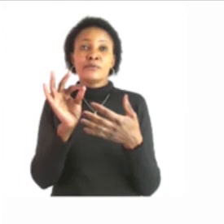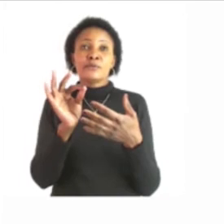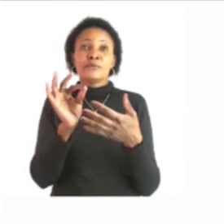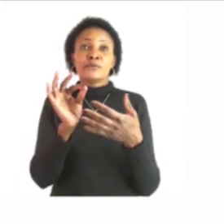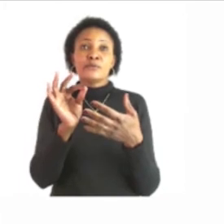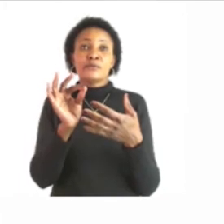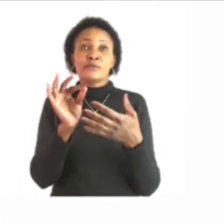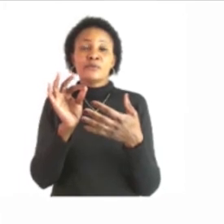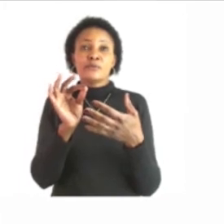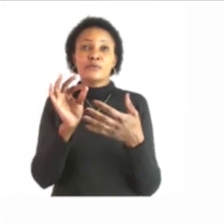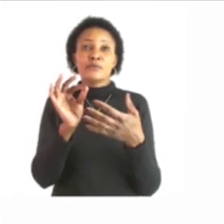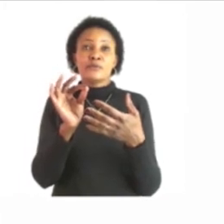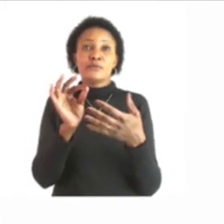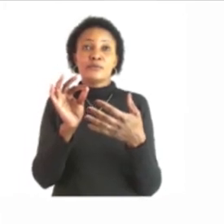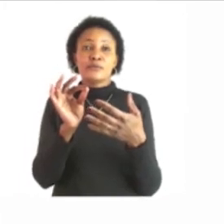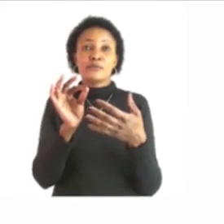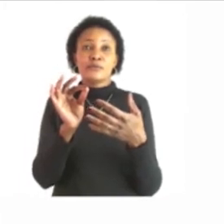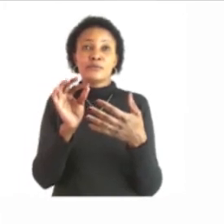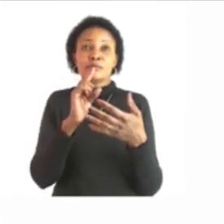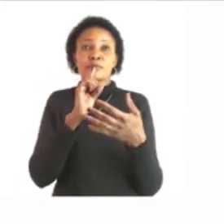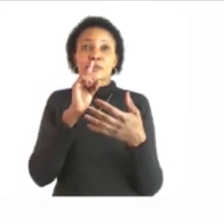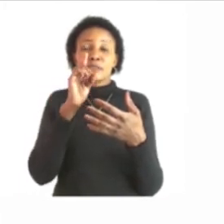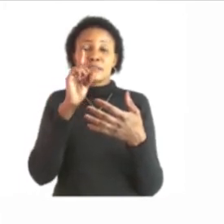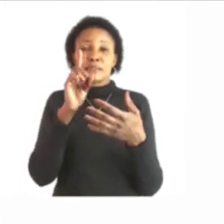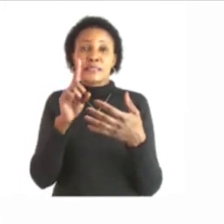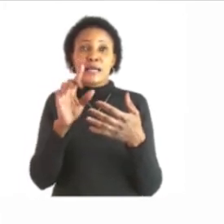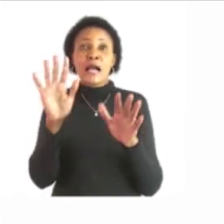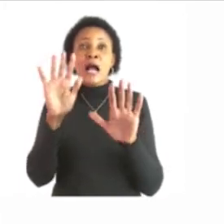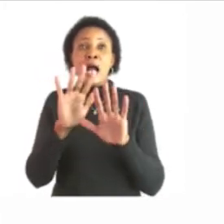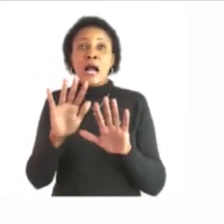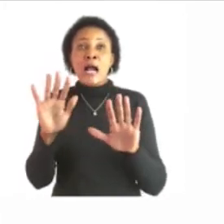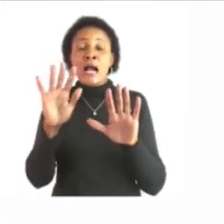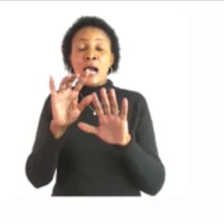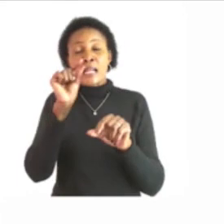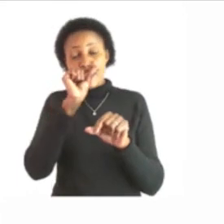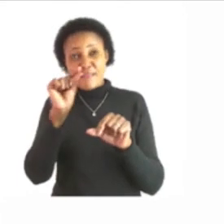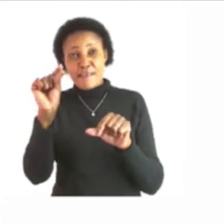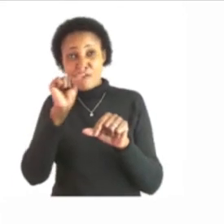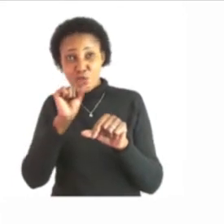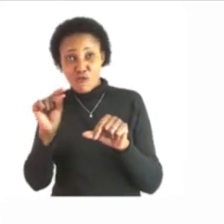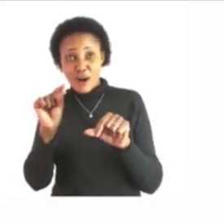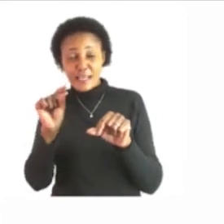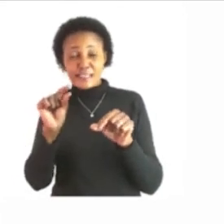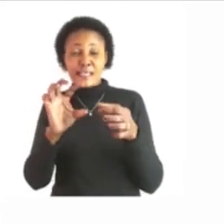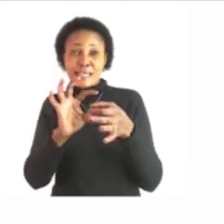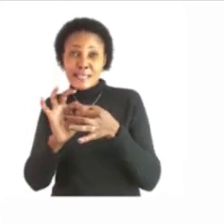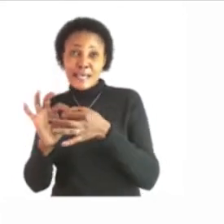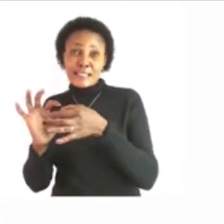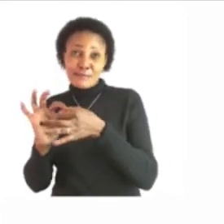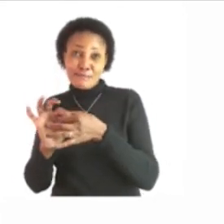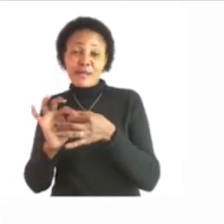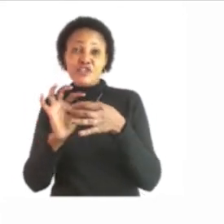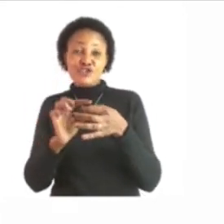29, the instruction says, color the adjective that matches each